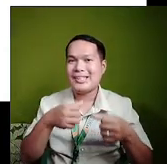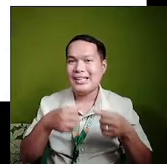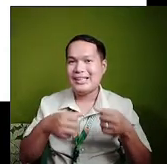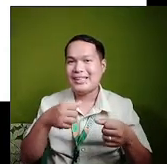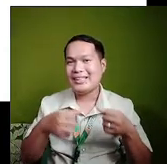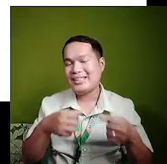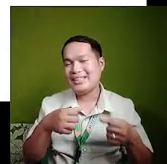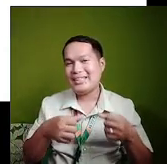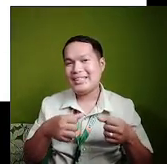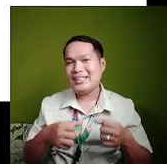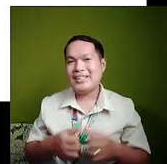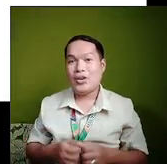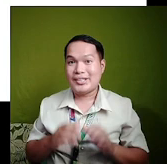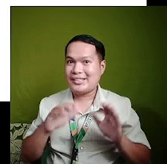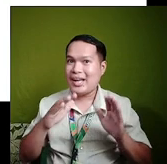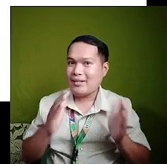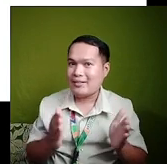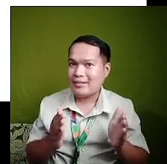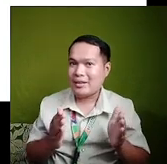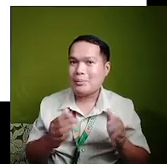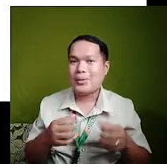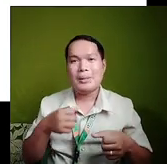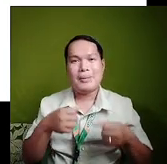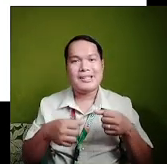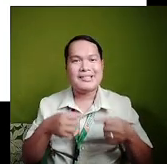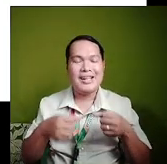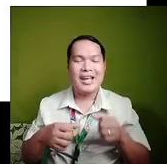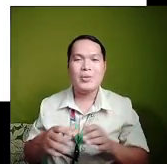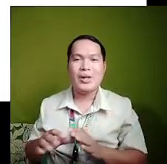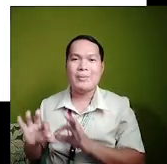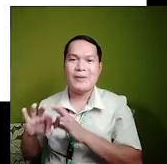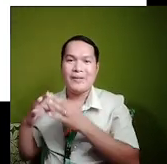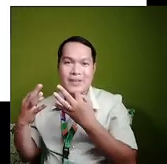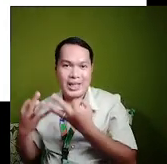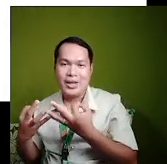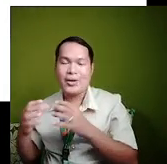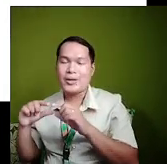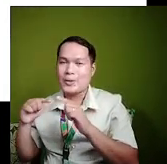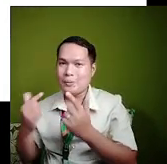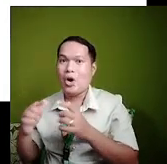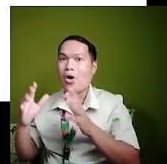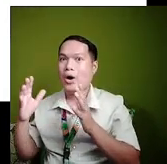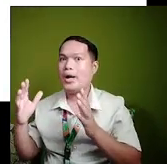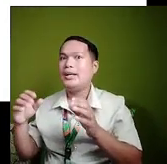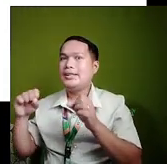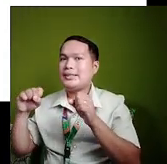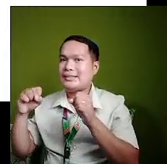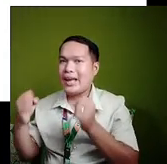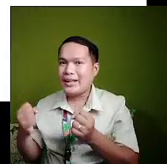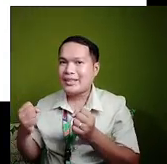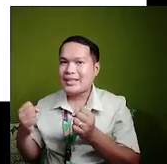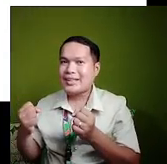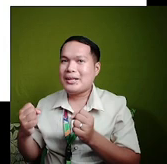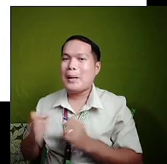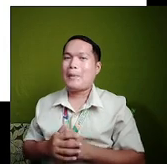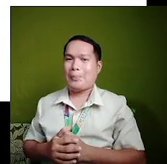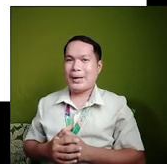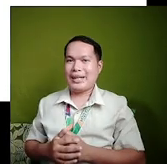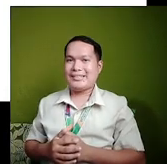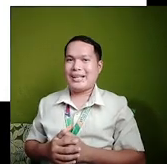the puzzle or sets for the puzzle and we have a family or group or set